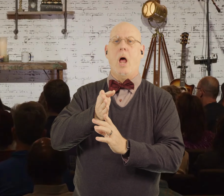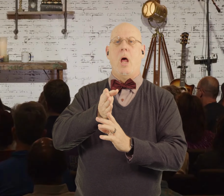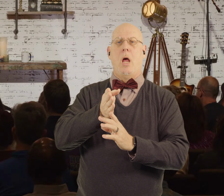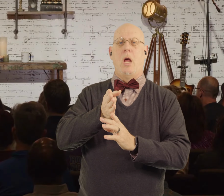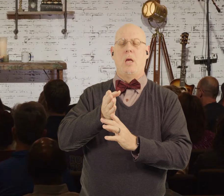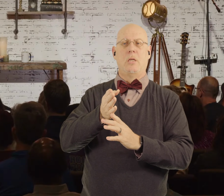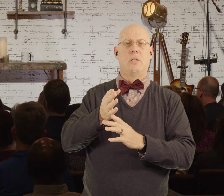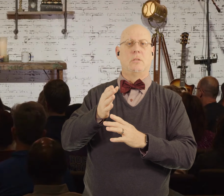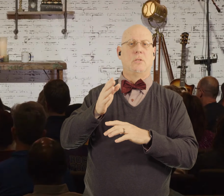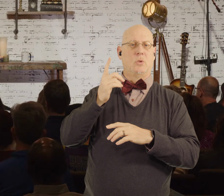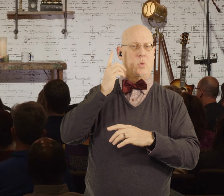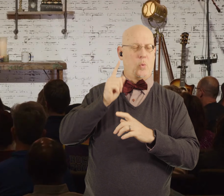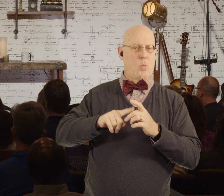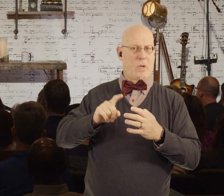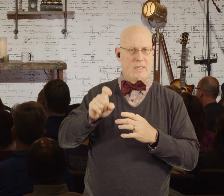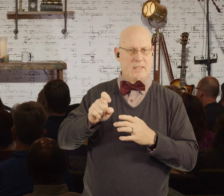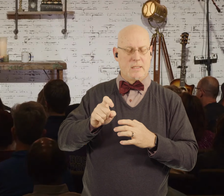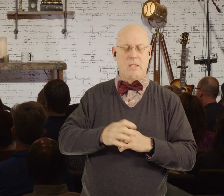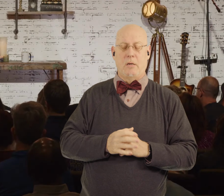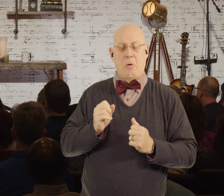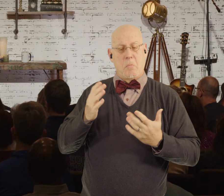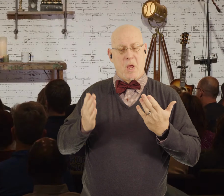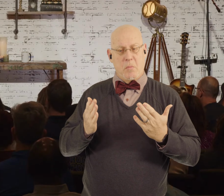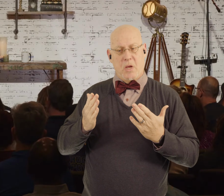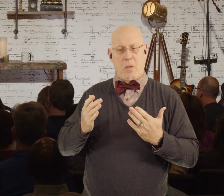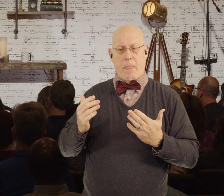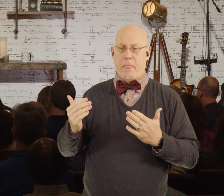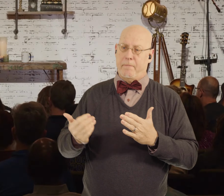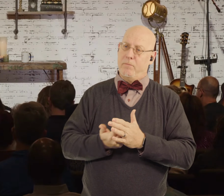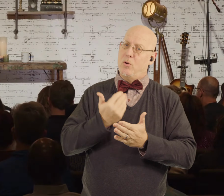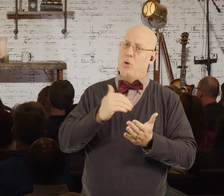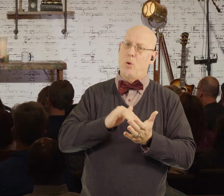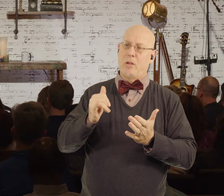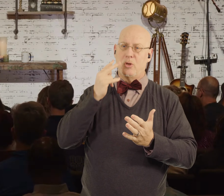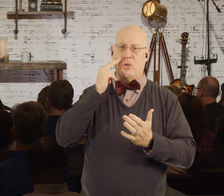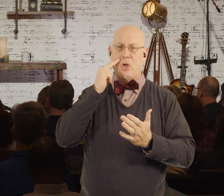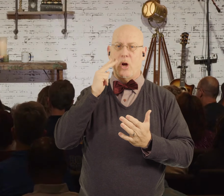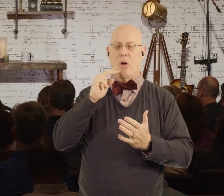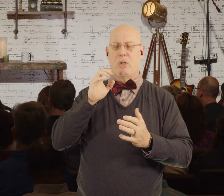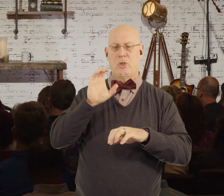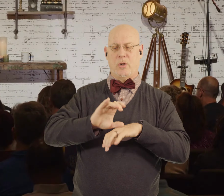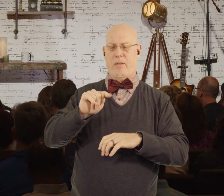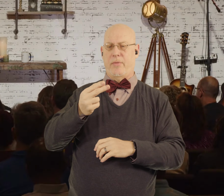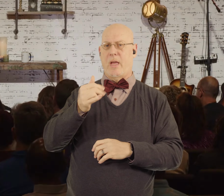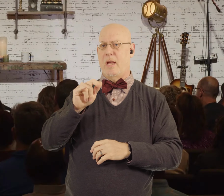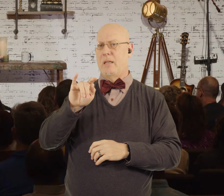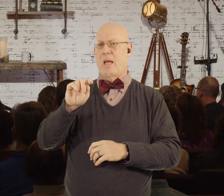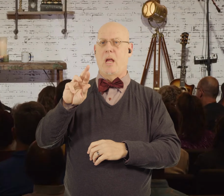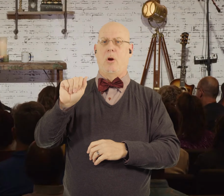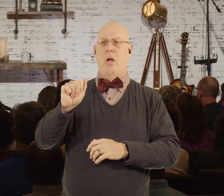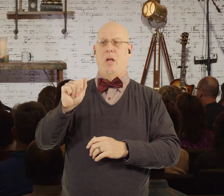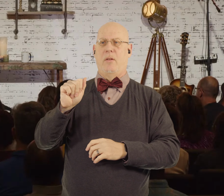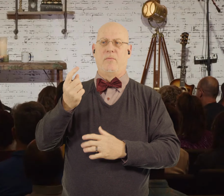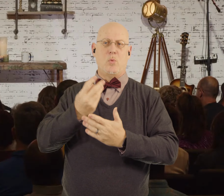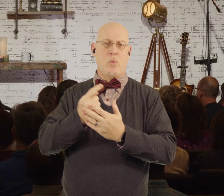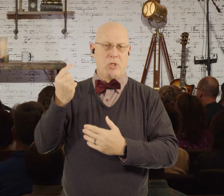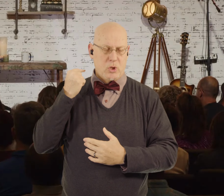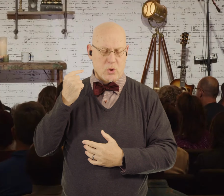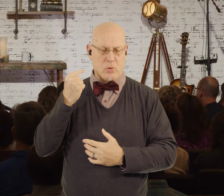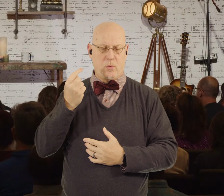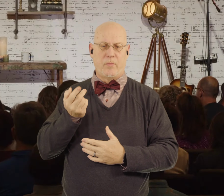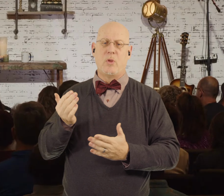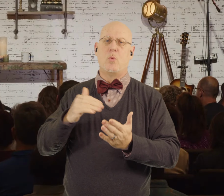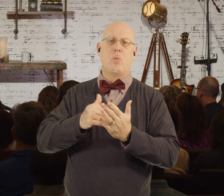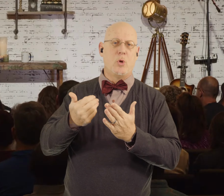for. Return to the way. Or maybe it's renewal, like we saw with the church at Thyatira a couple weeks